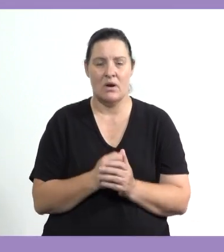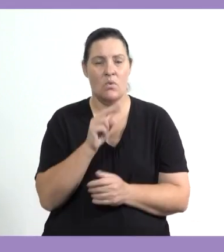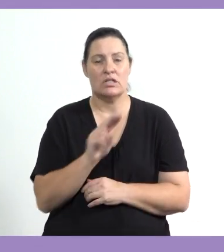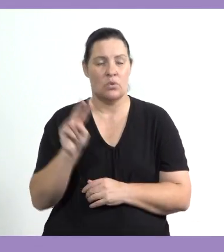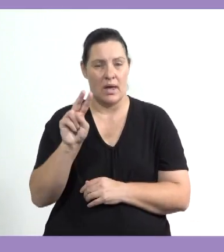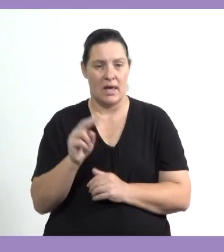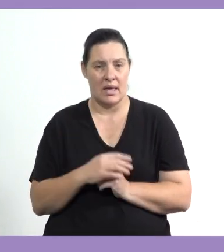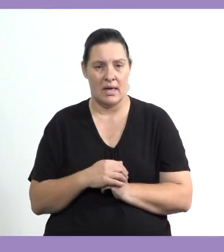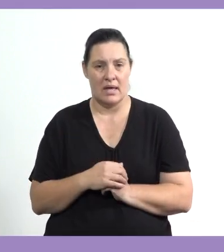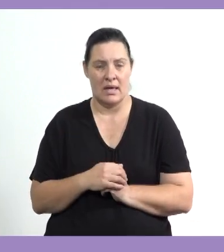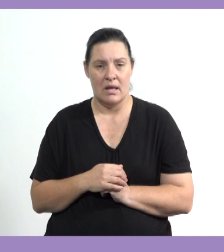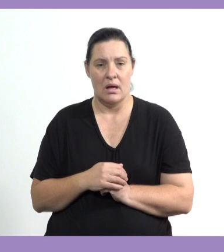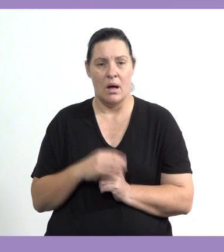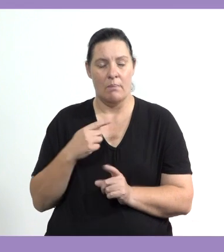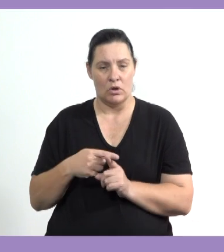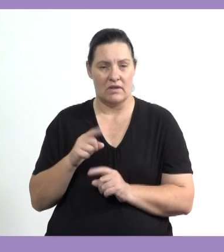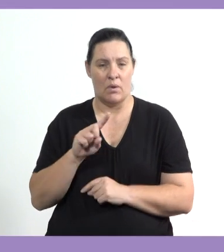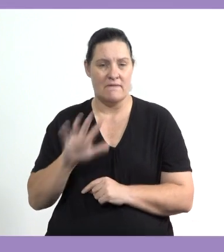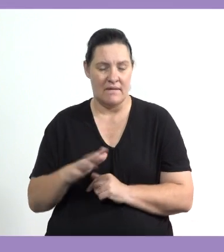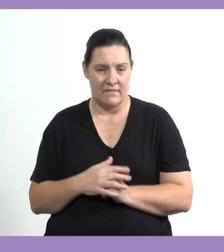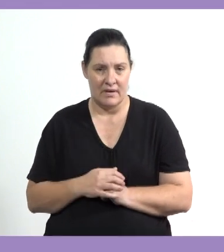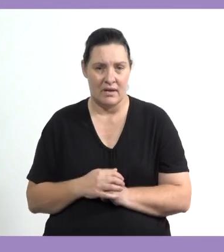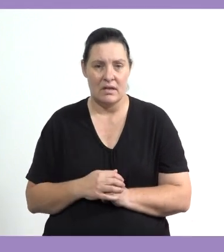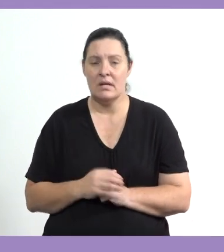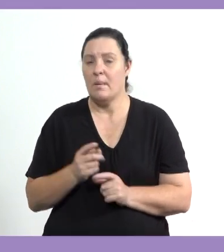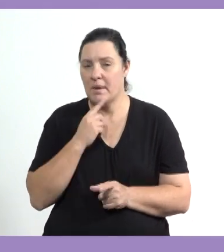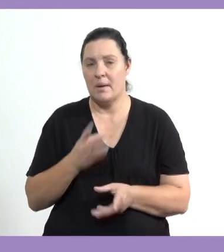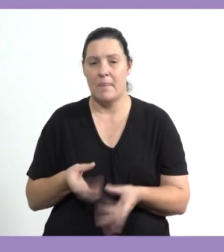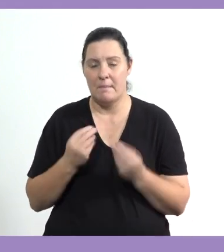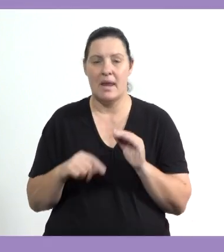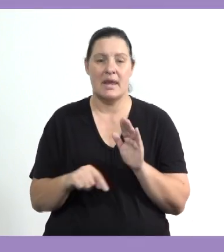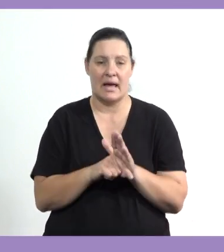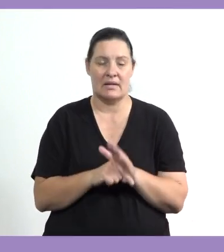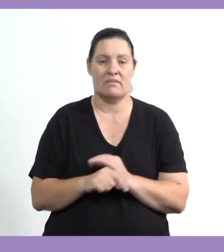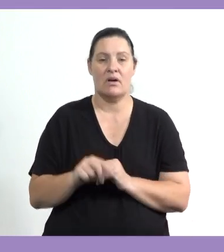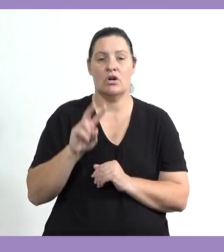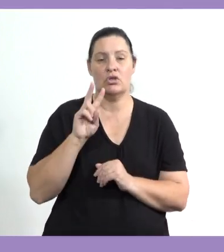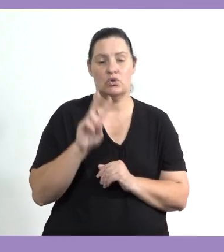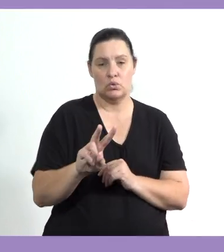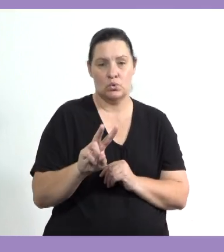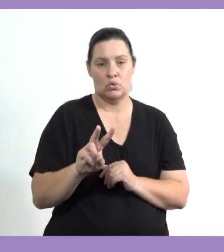just going to square the positive 15, and that is going to give us a negative